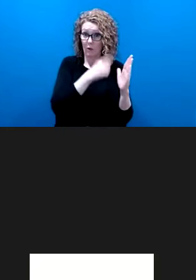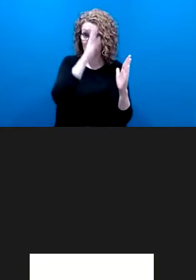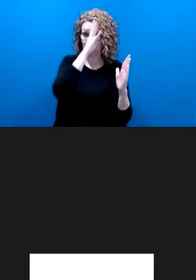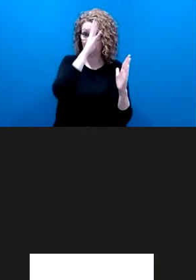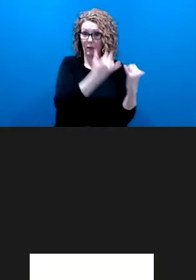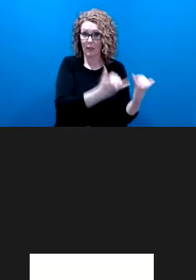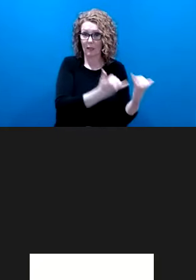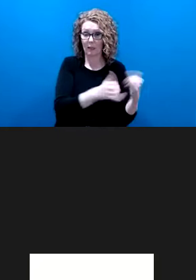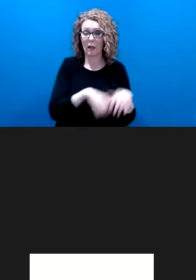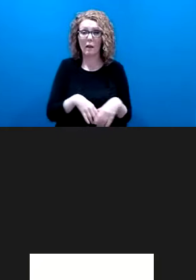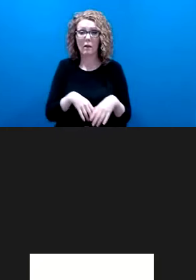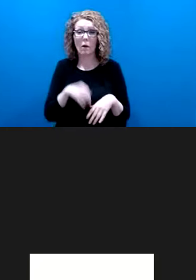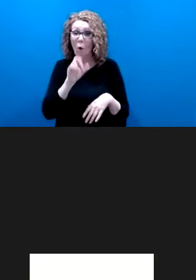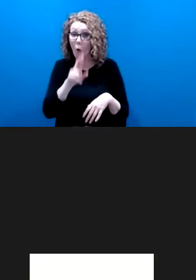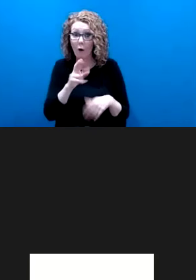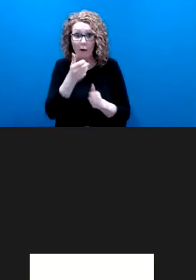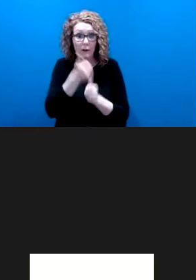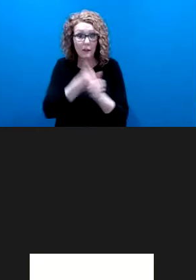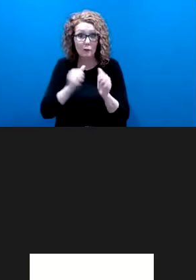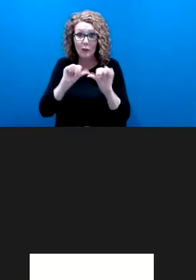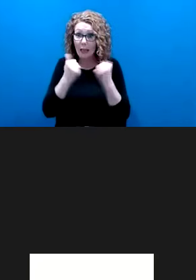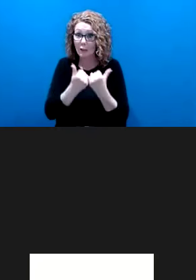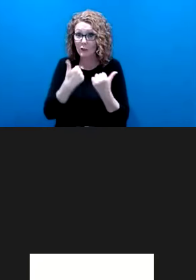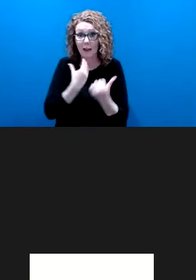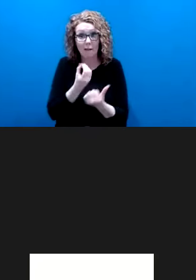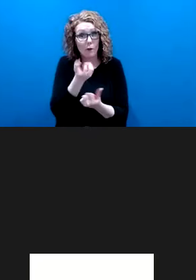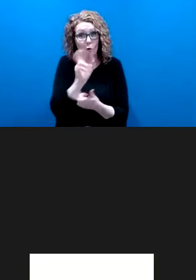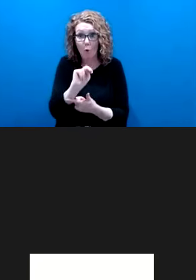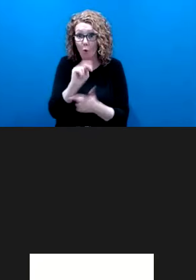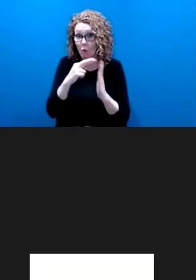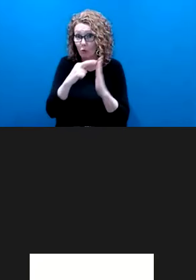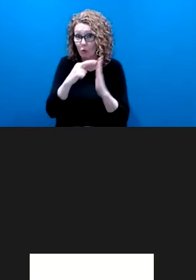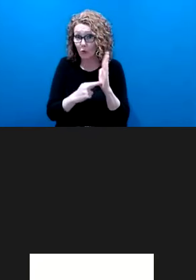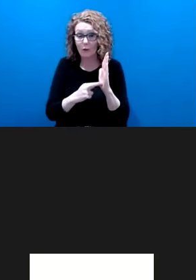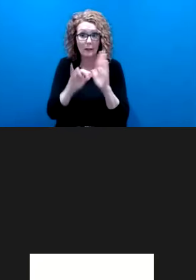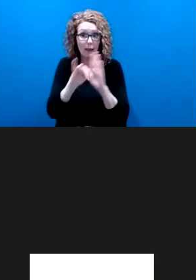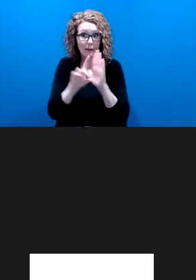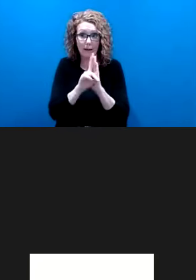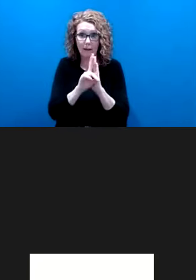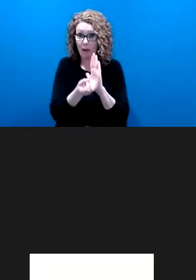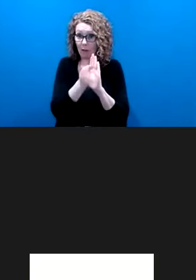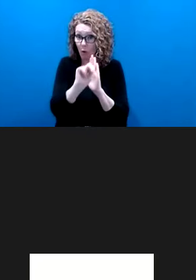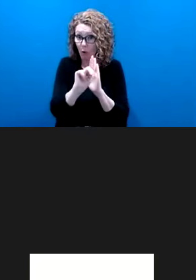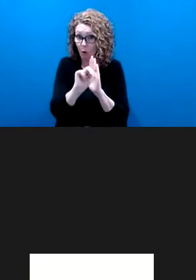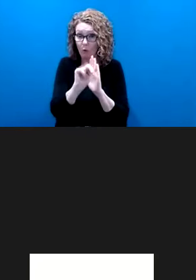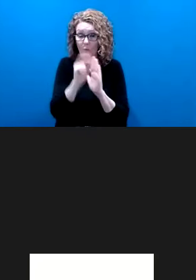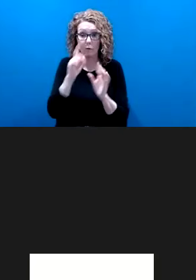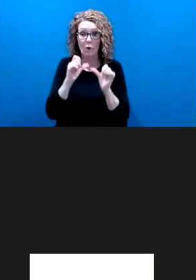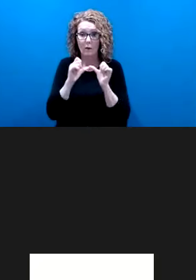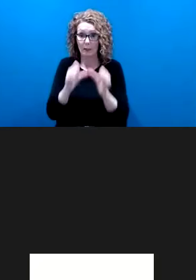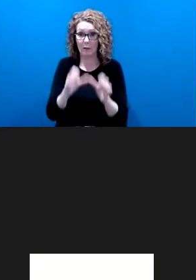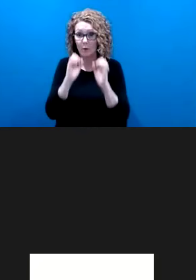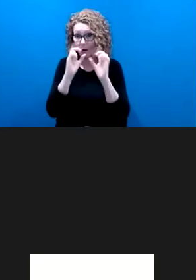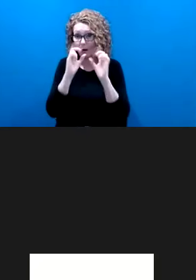through their own rulemaking process and identify and develop rules surrounding continuing health